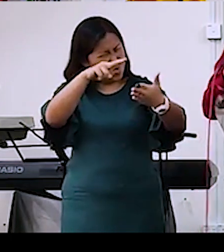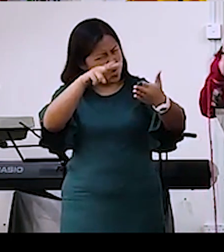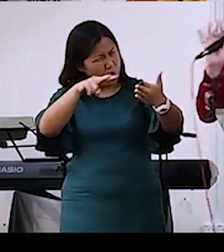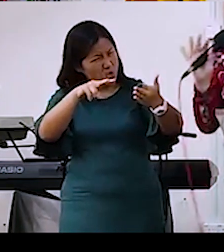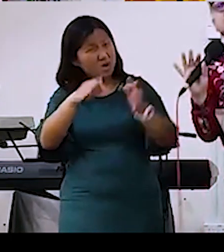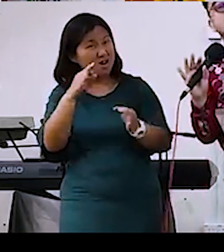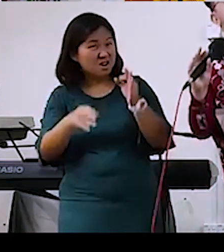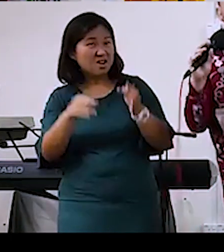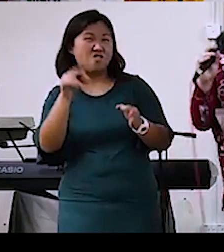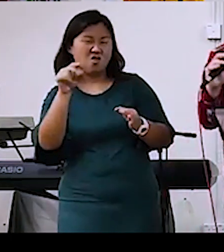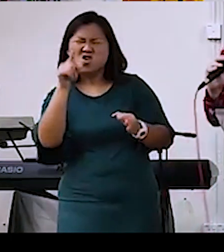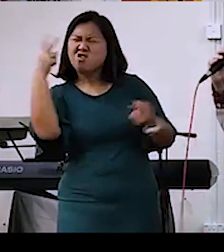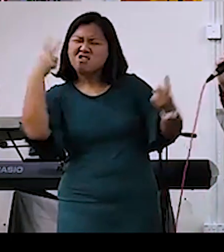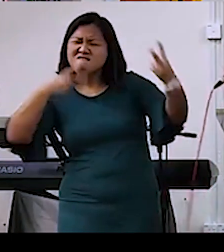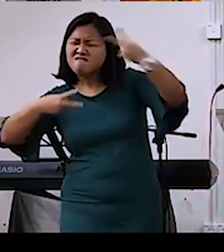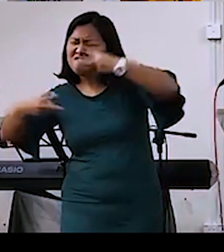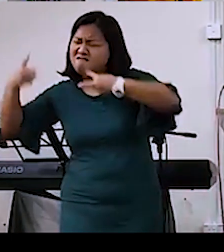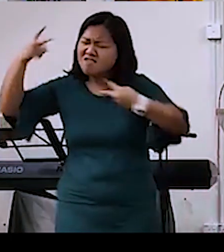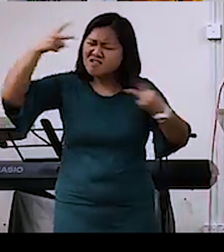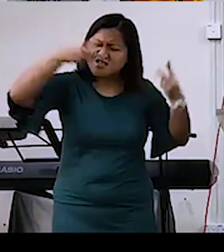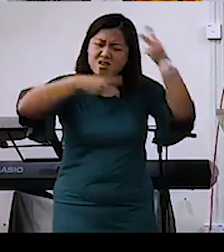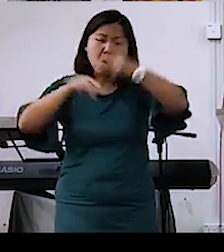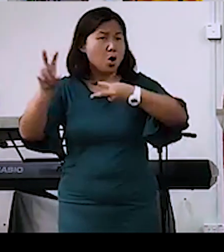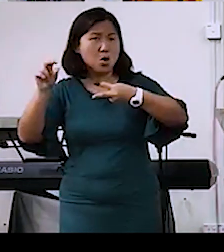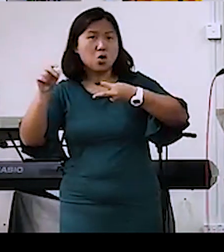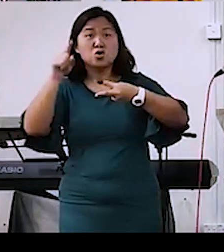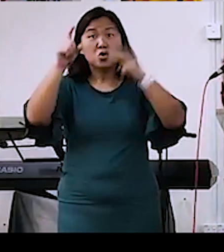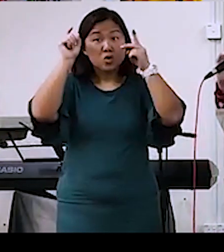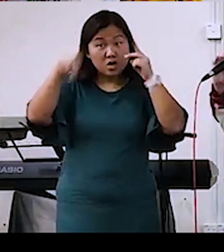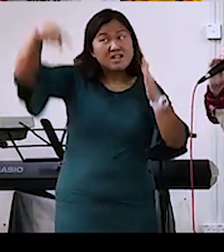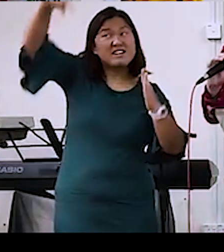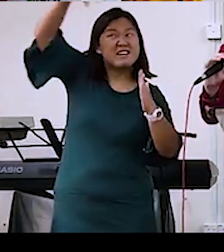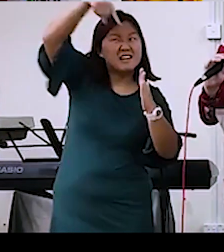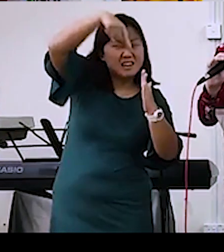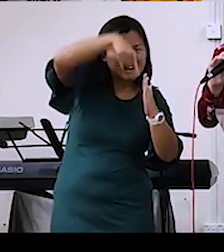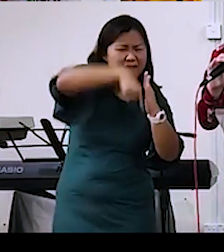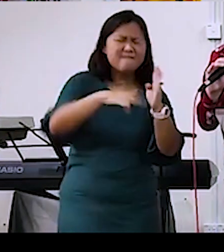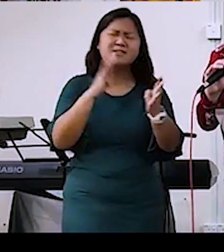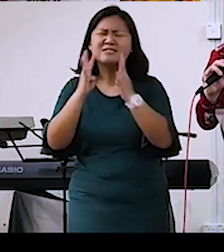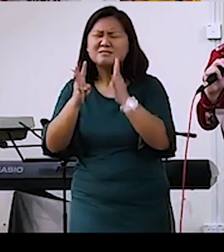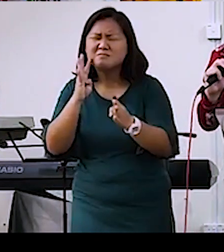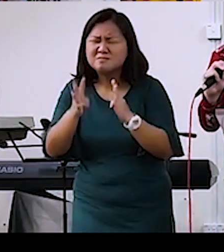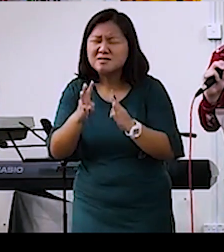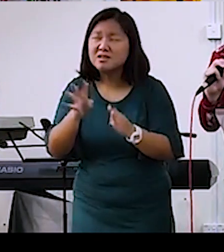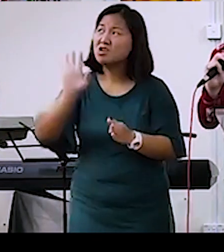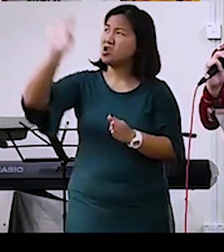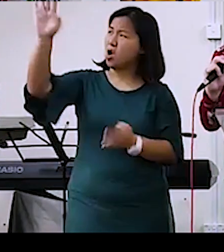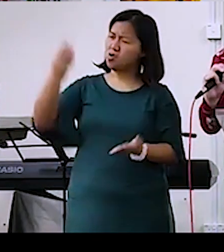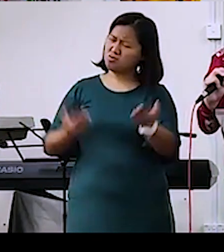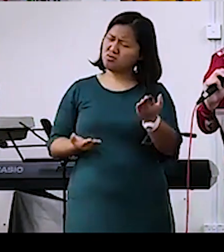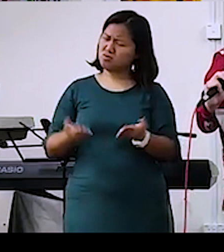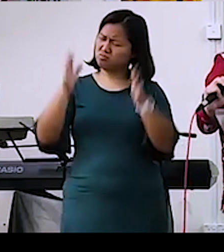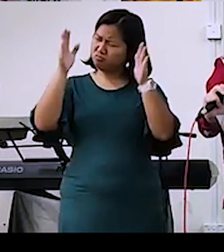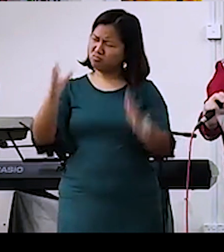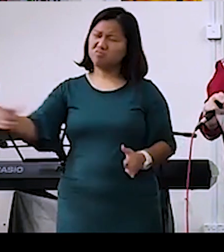know, you'll be just a visitor. You've got to dive and say, God, speak, Lord, your servant is listening. What are you saying to us as a community, as a church? Speak